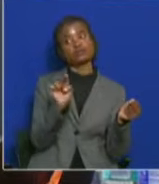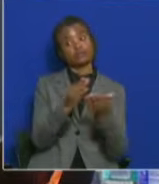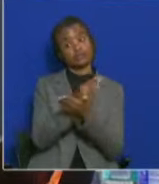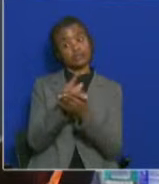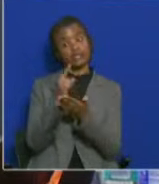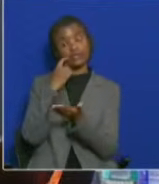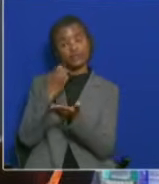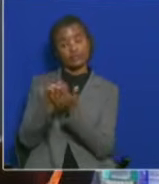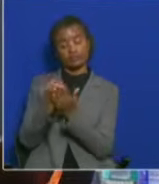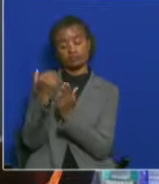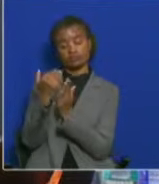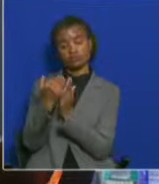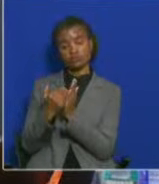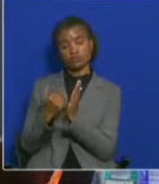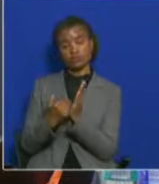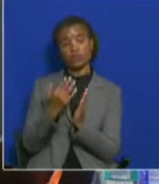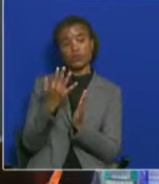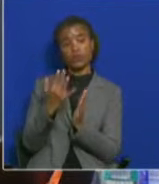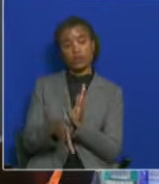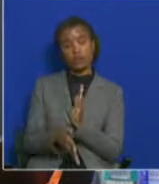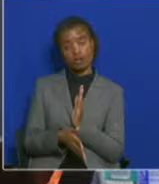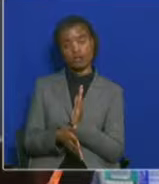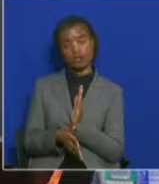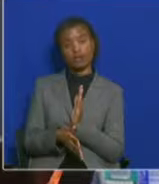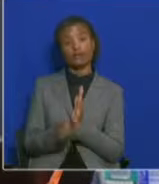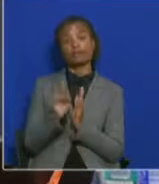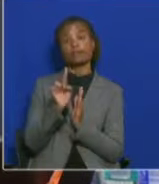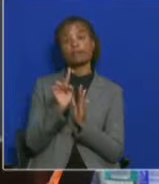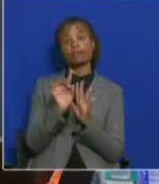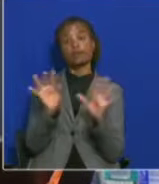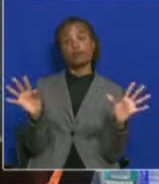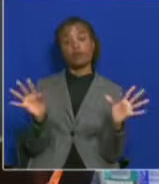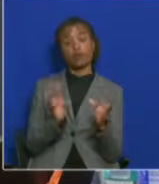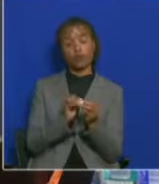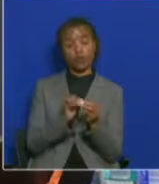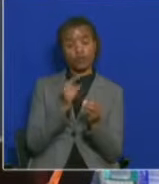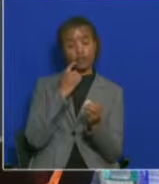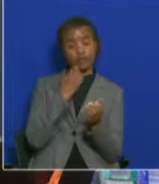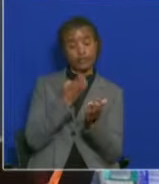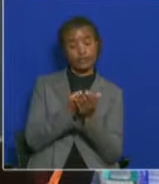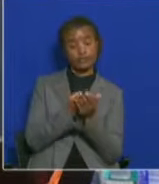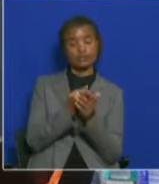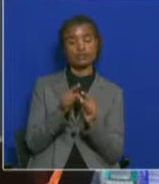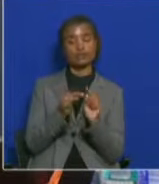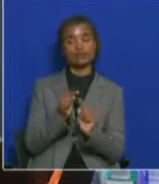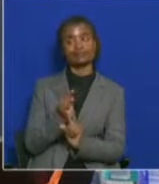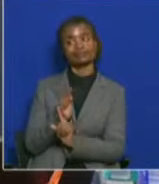plan to go as a whole with the evidence relating to Major General Khan.